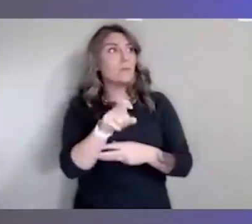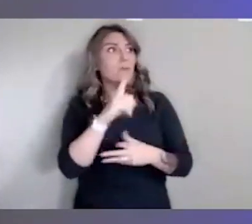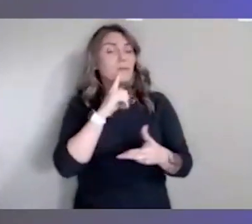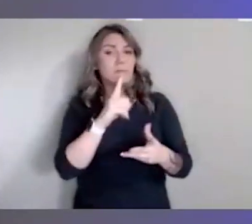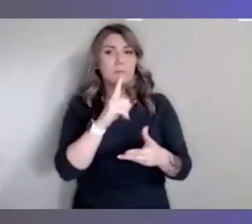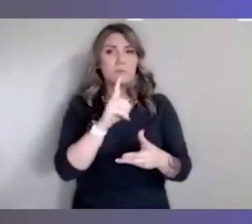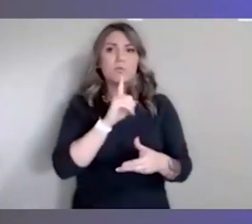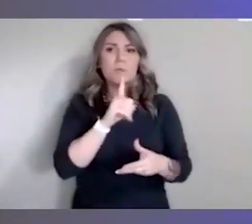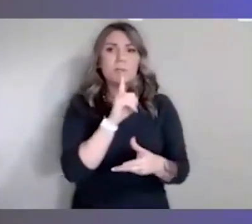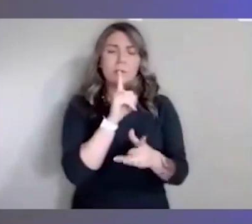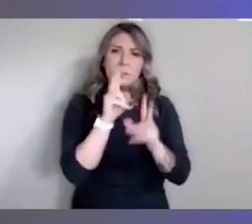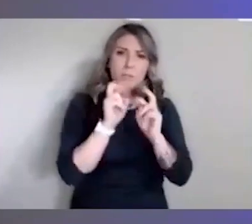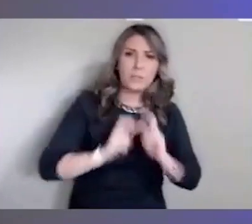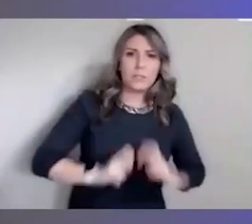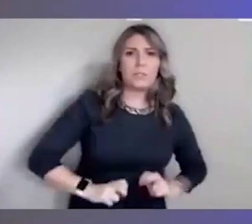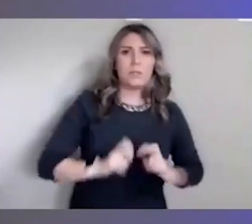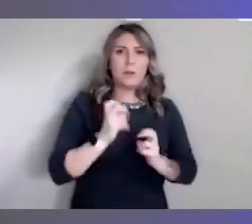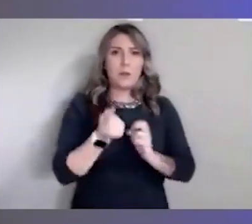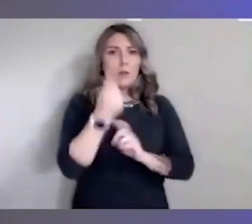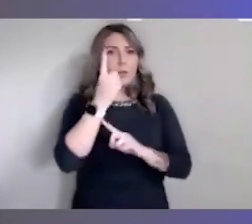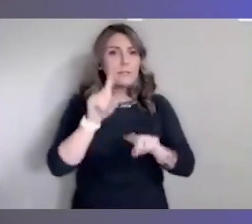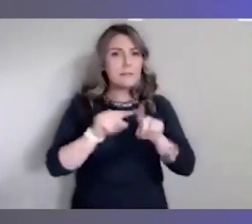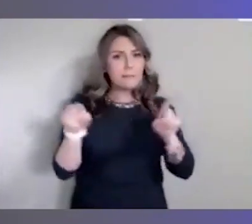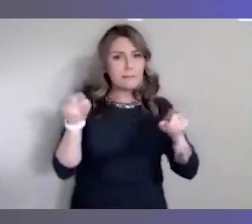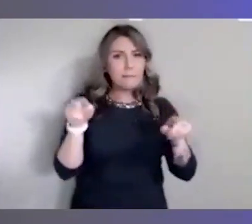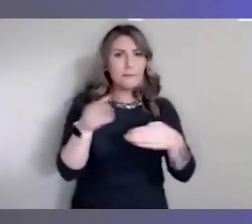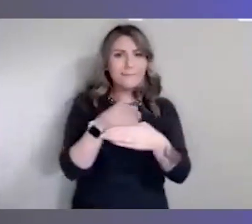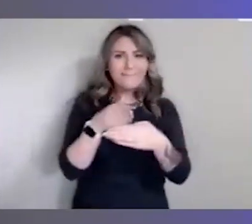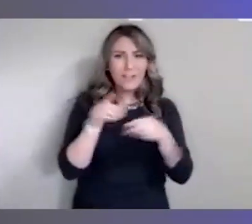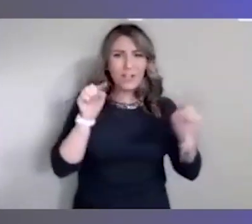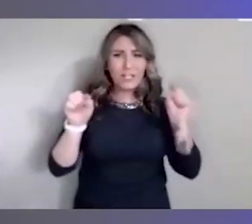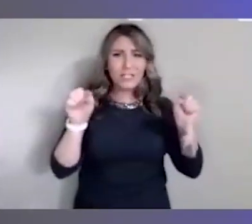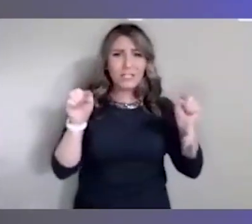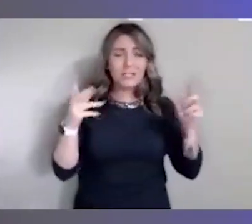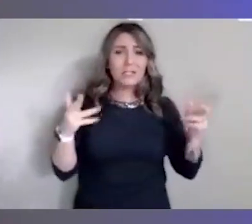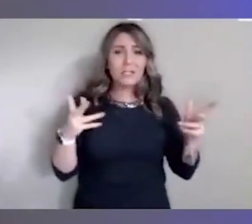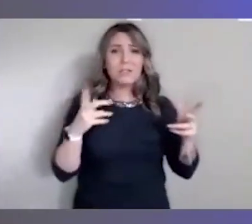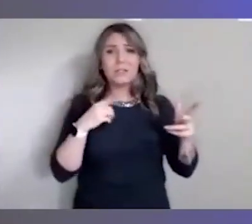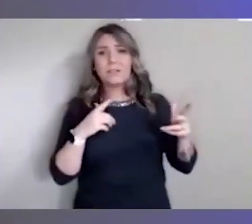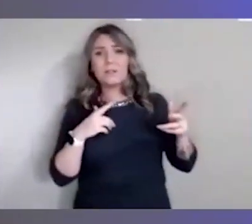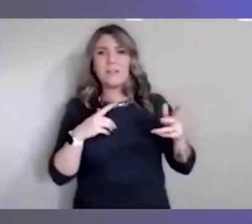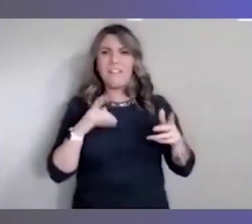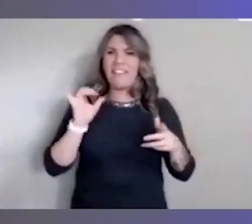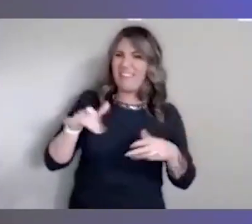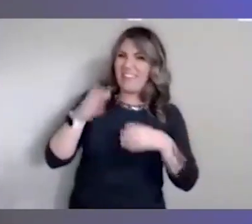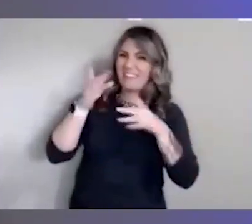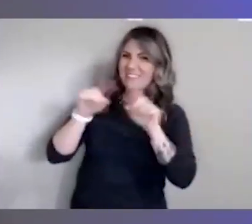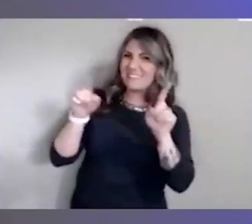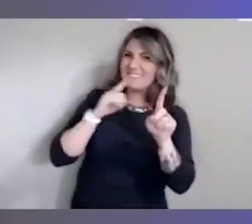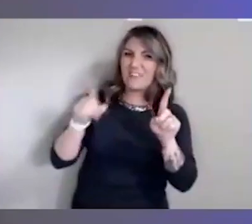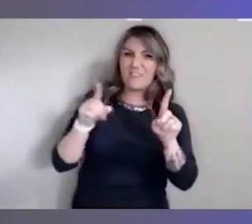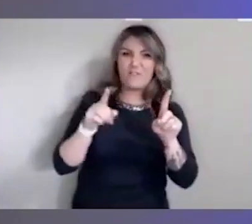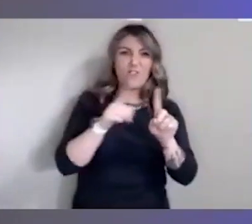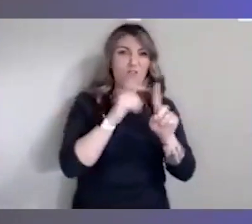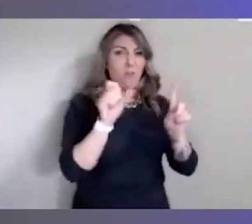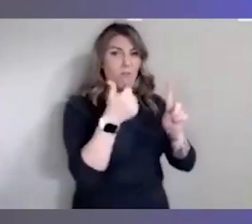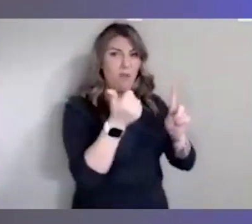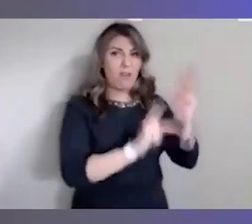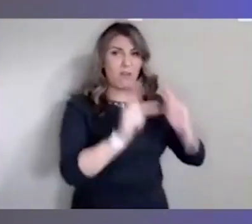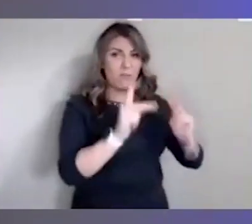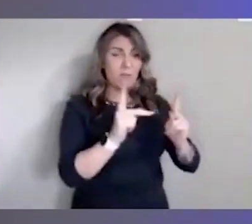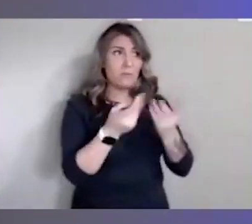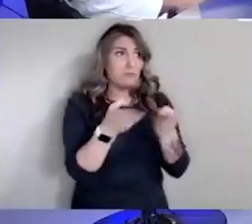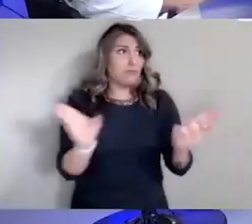make those distinctions. That's a little bit. This is of a different nature than that, and that's hard for a lot of people in general to